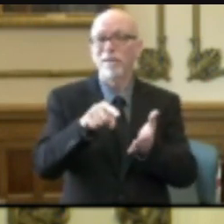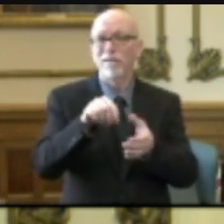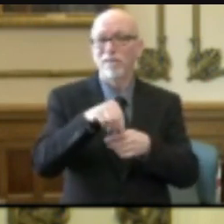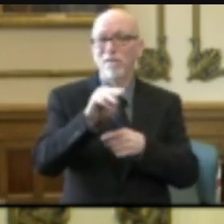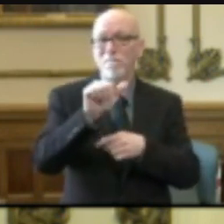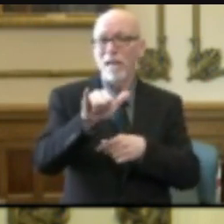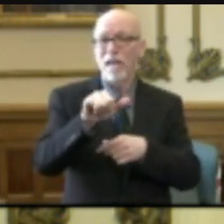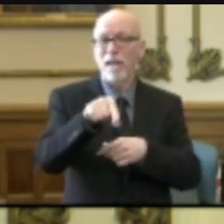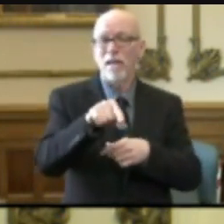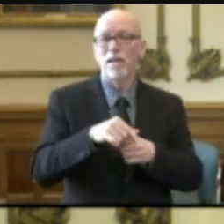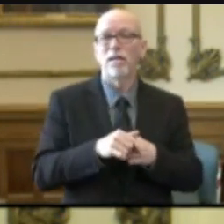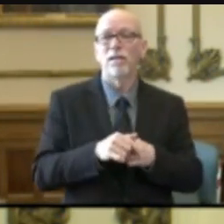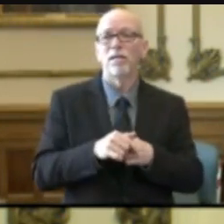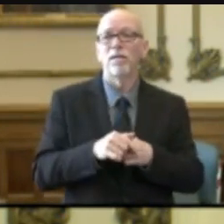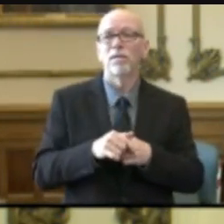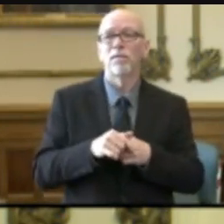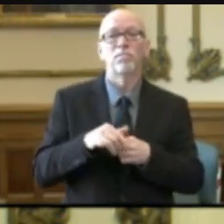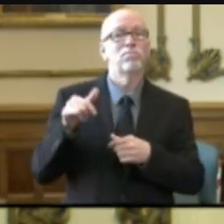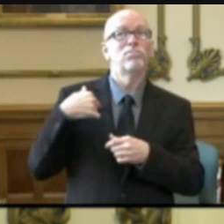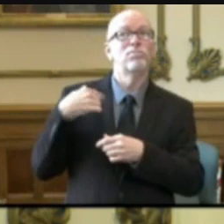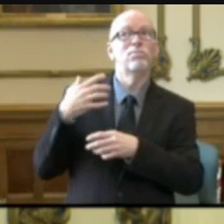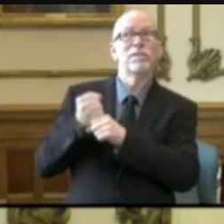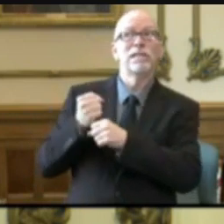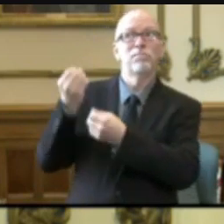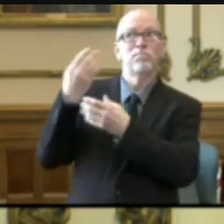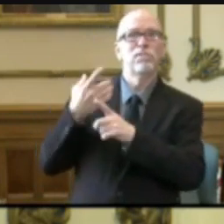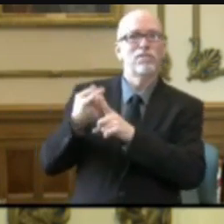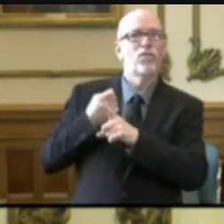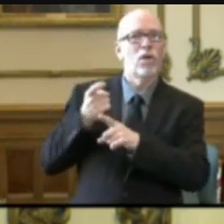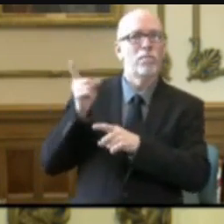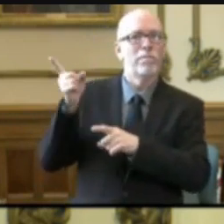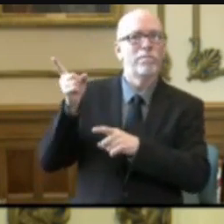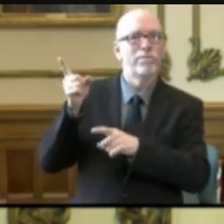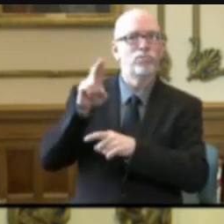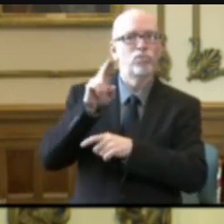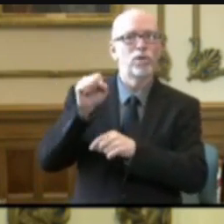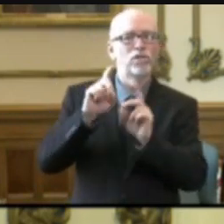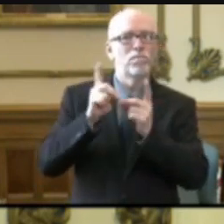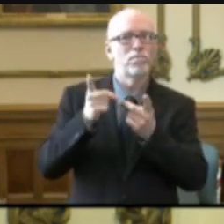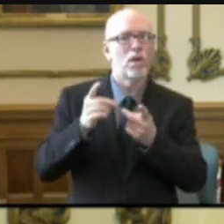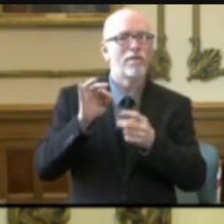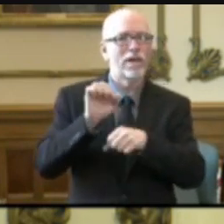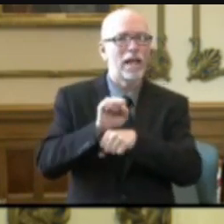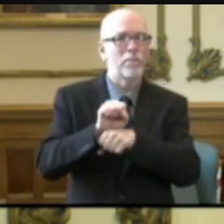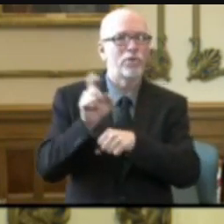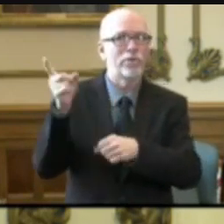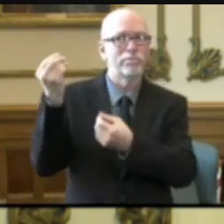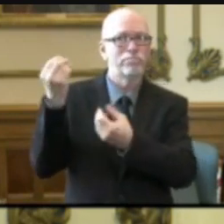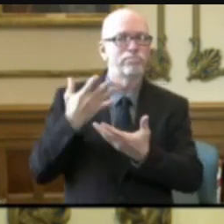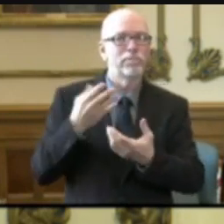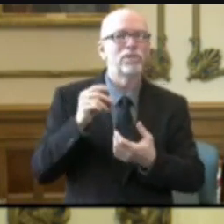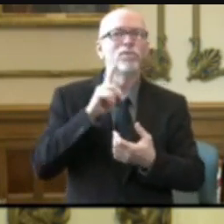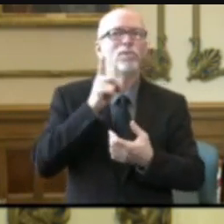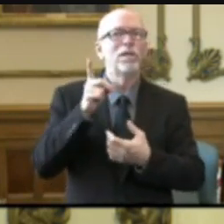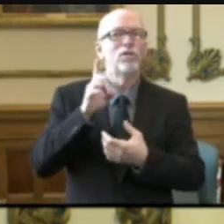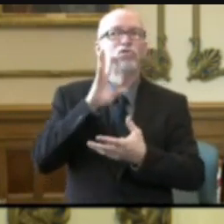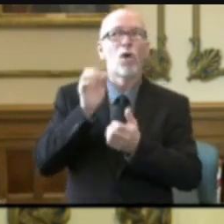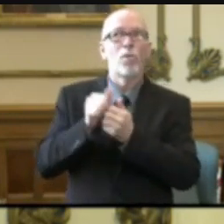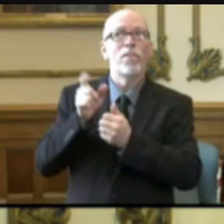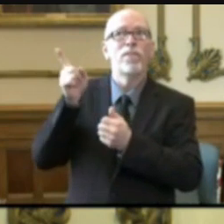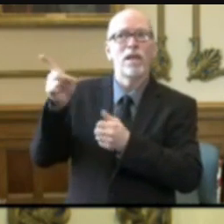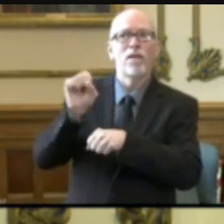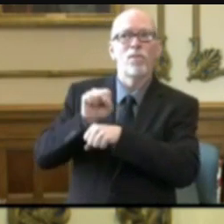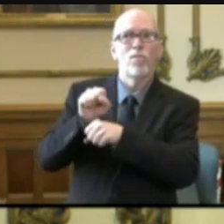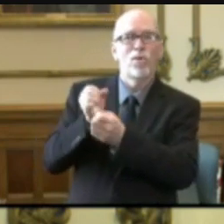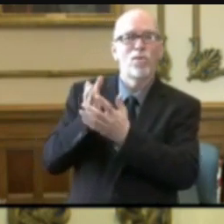made, that's straight from our direct communication with the U.S. Department of Labor and really talking to them and